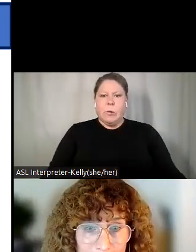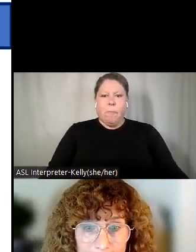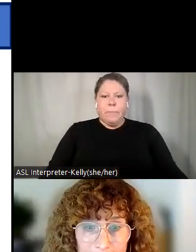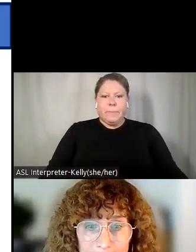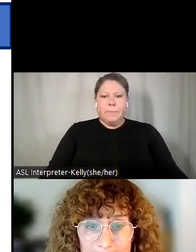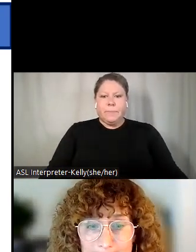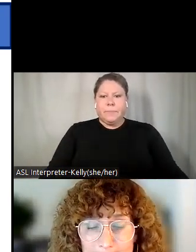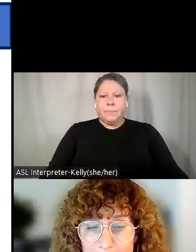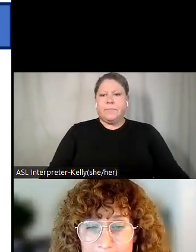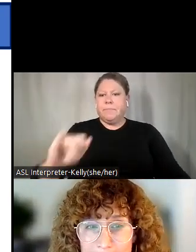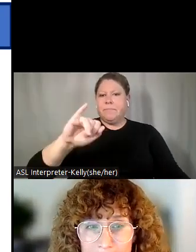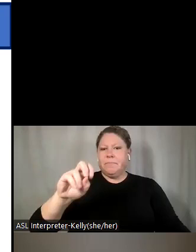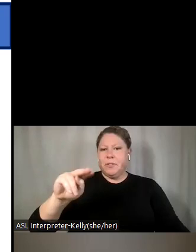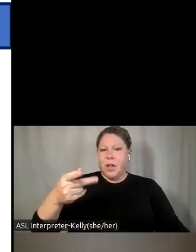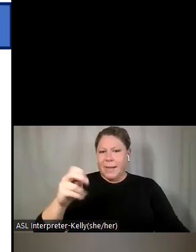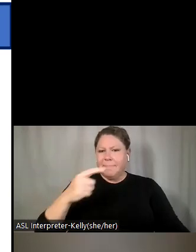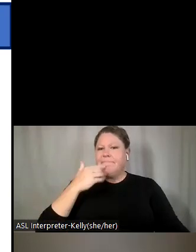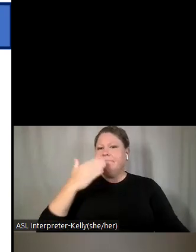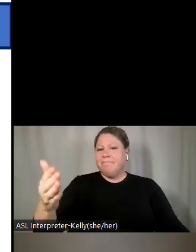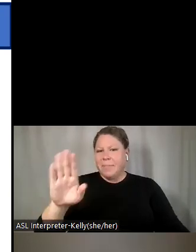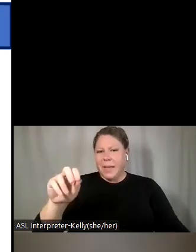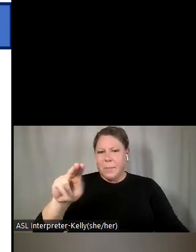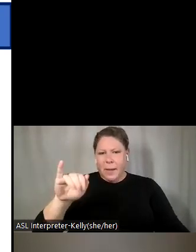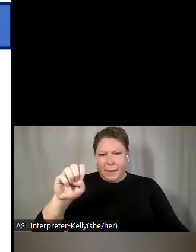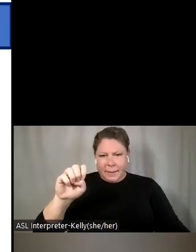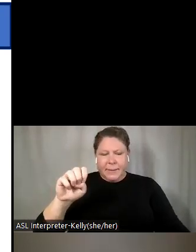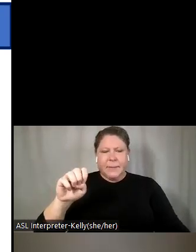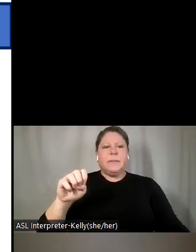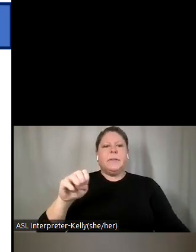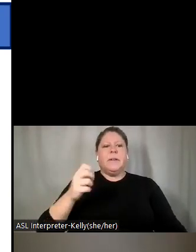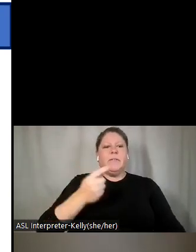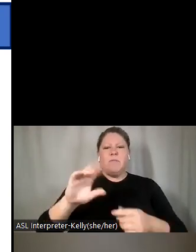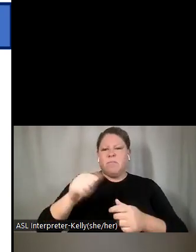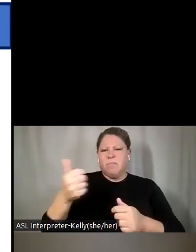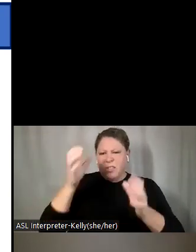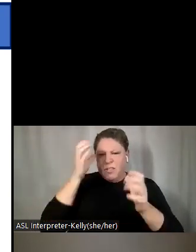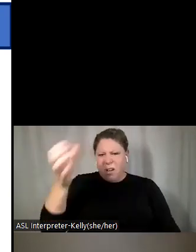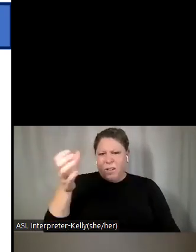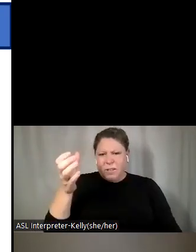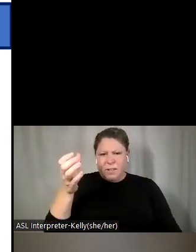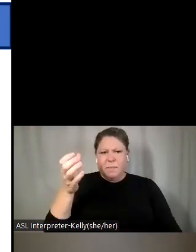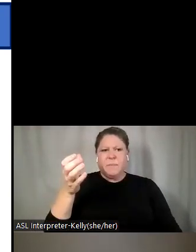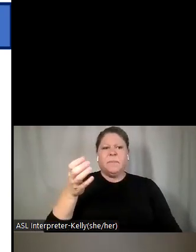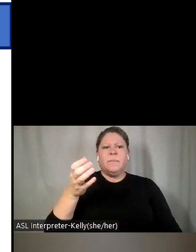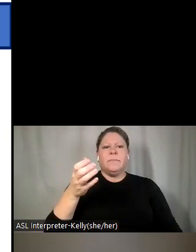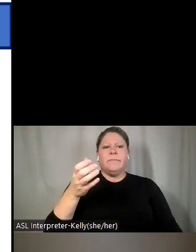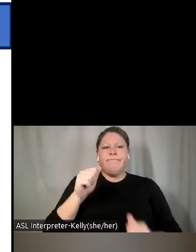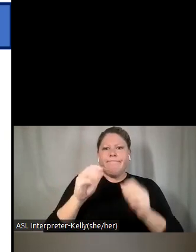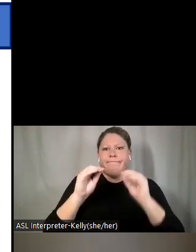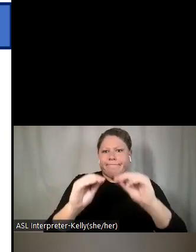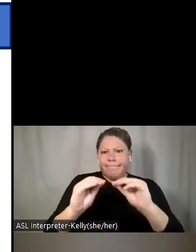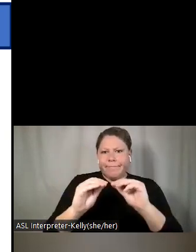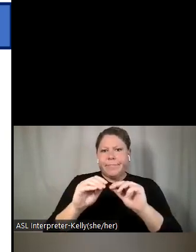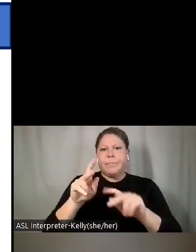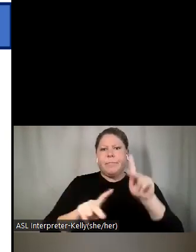Thank you, Bonnie. So some of these other concepts that we've been working to educate folks on and build